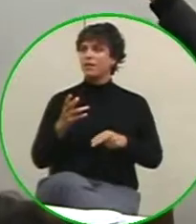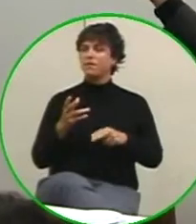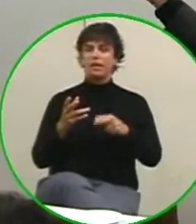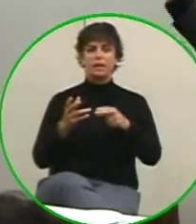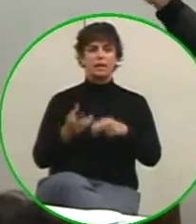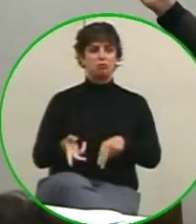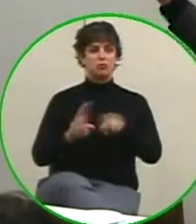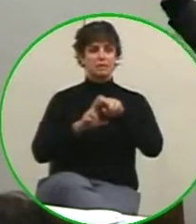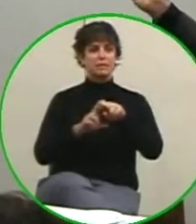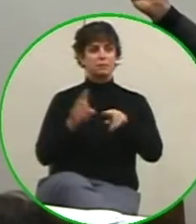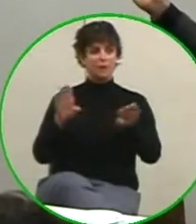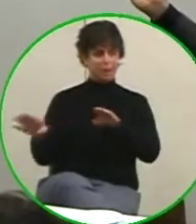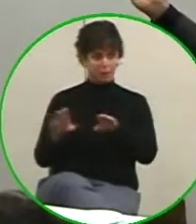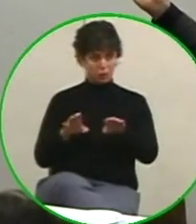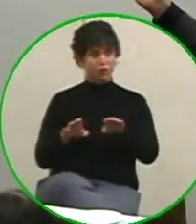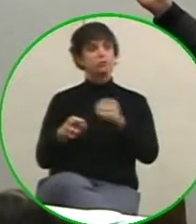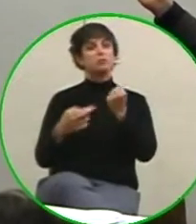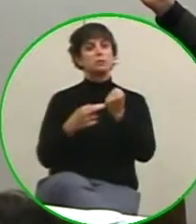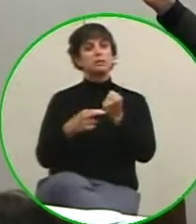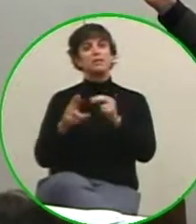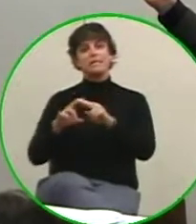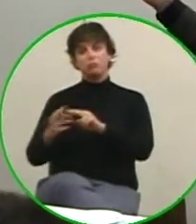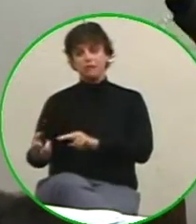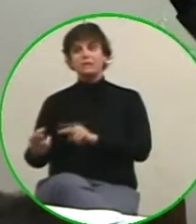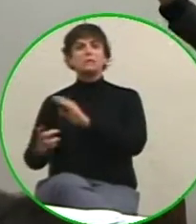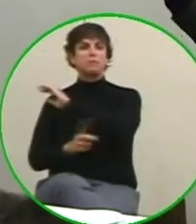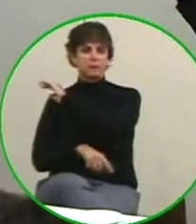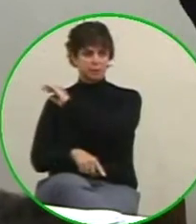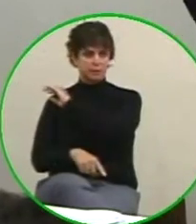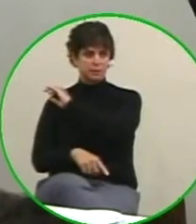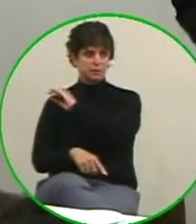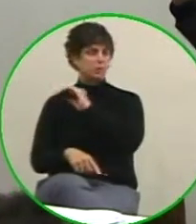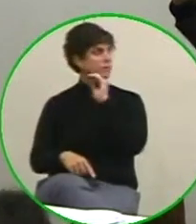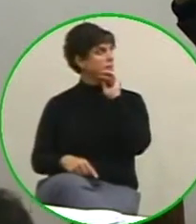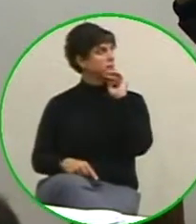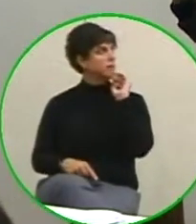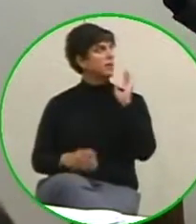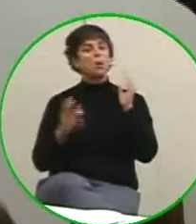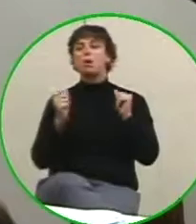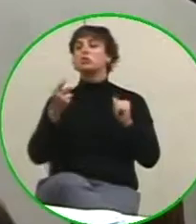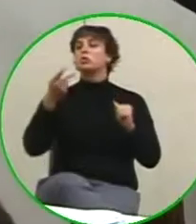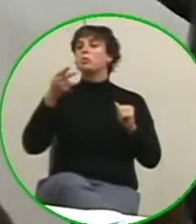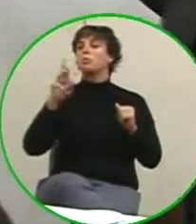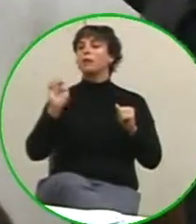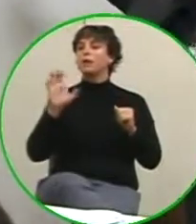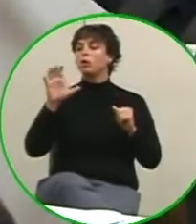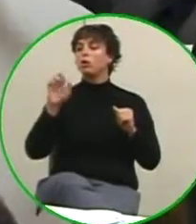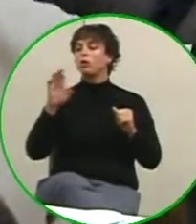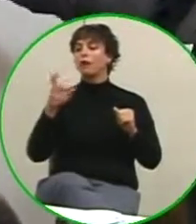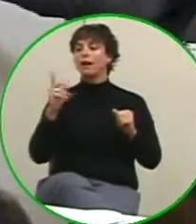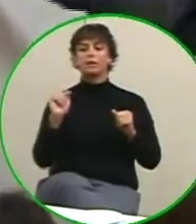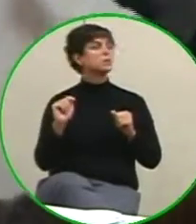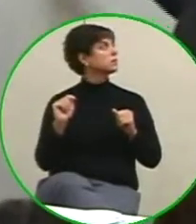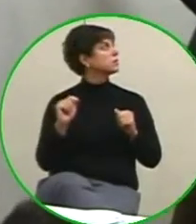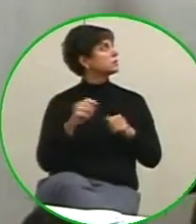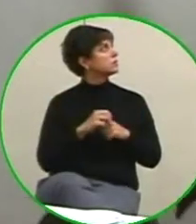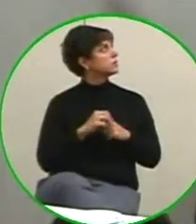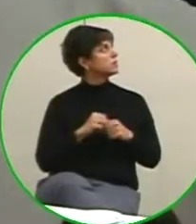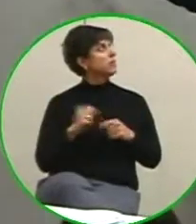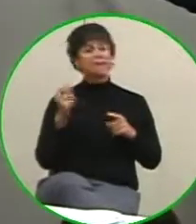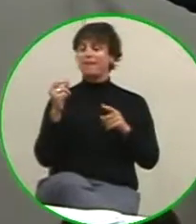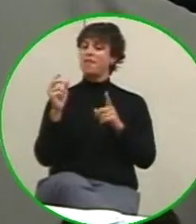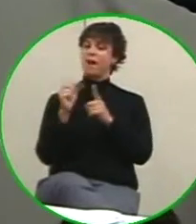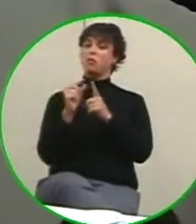reinforcer. If it decreases behavior, it's a punisher. I want to pre-correct. The use of the